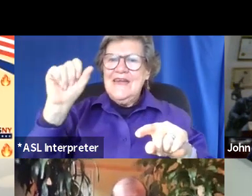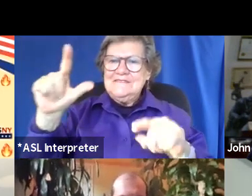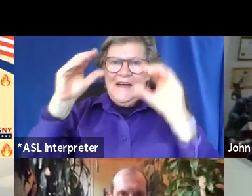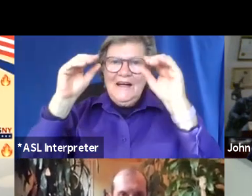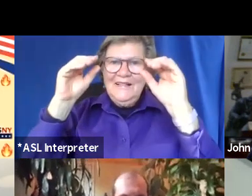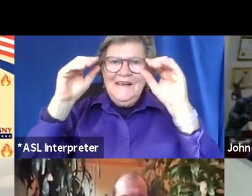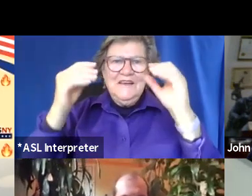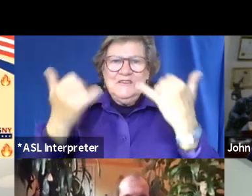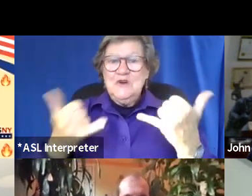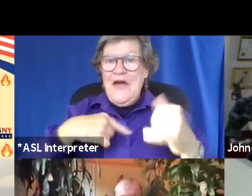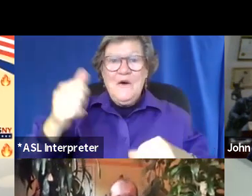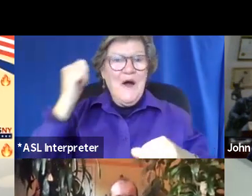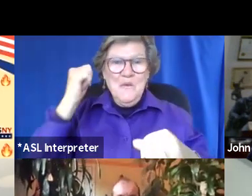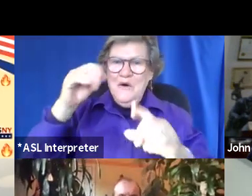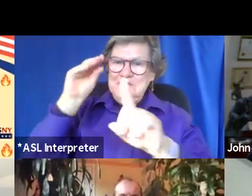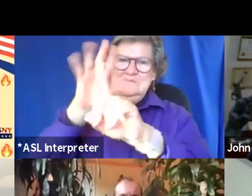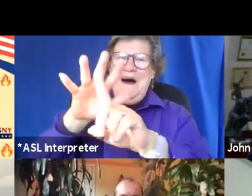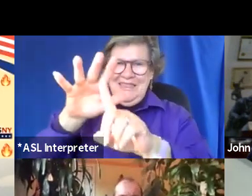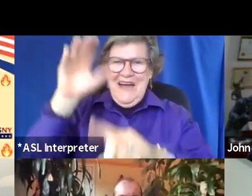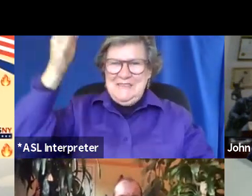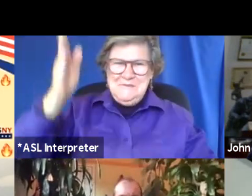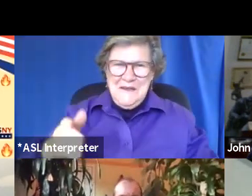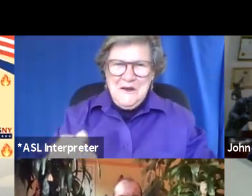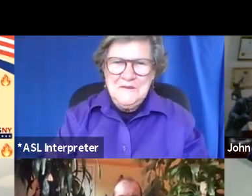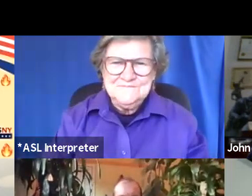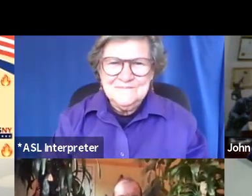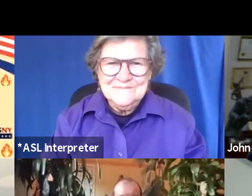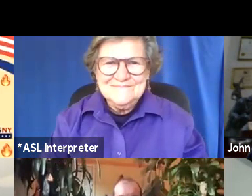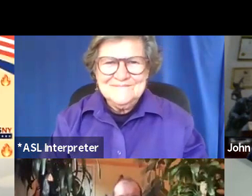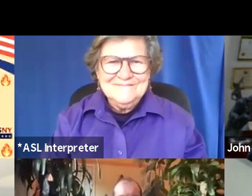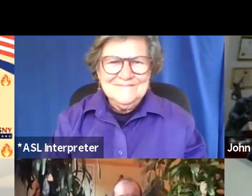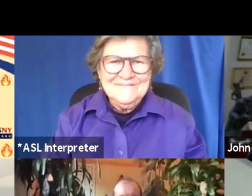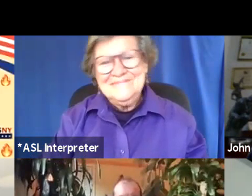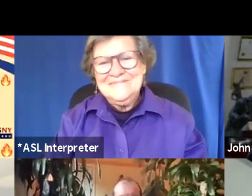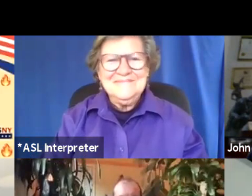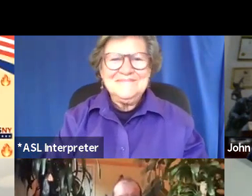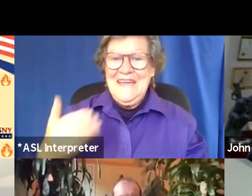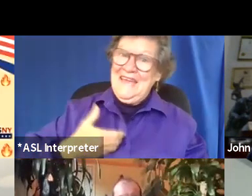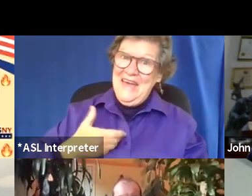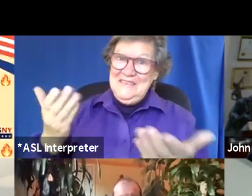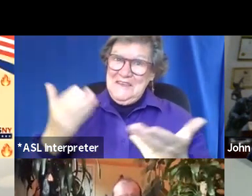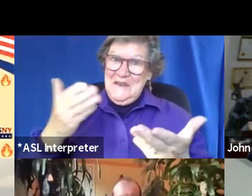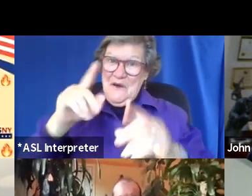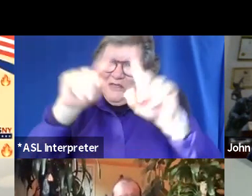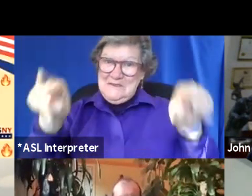now I won't spotlight the speakers. Yeah, we just have the screen. Cathy right. Here on the screen.